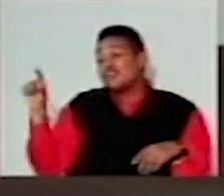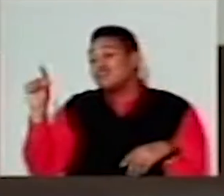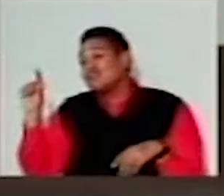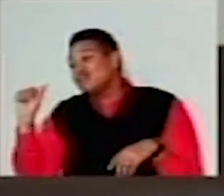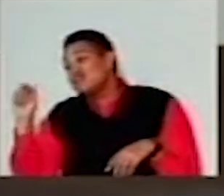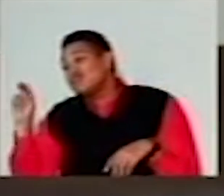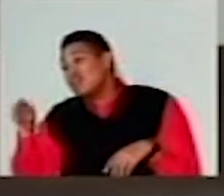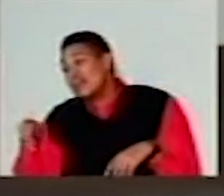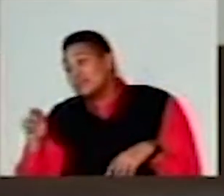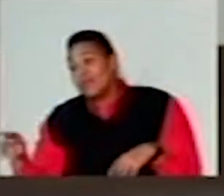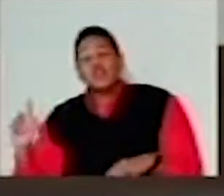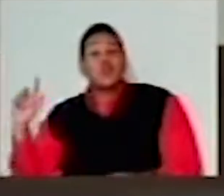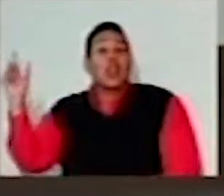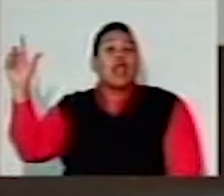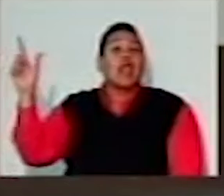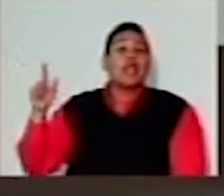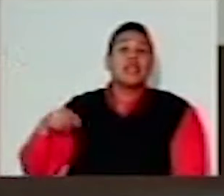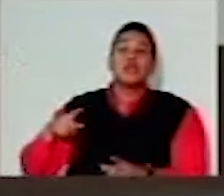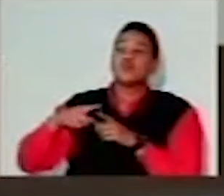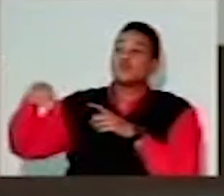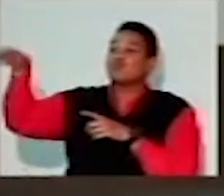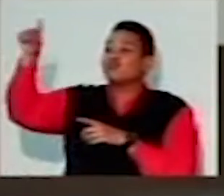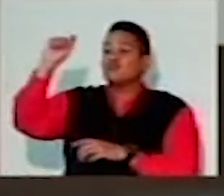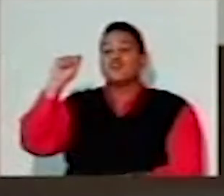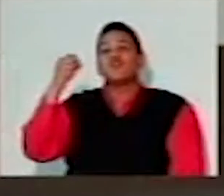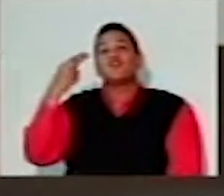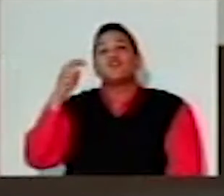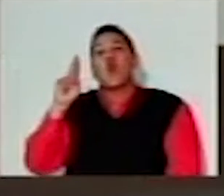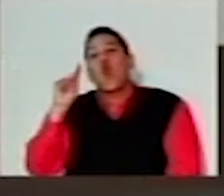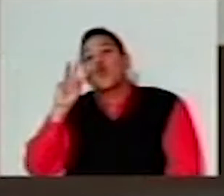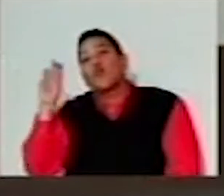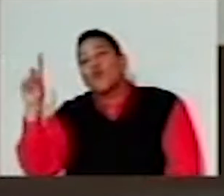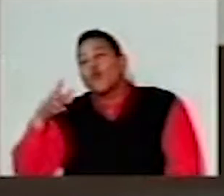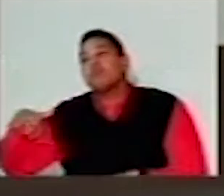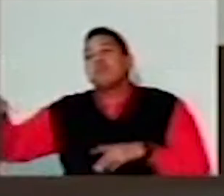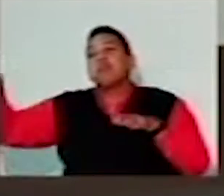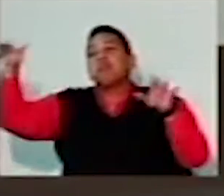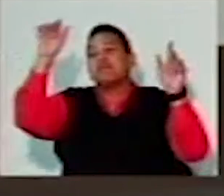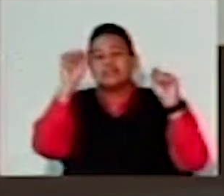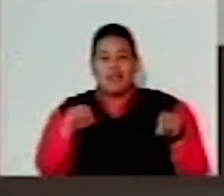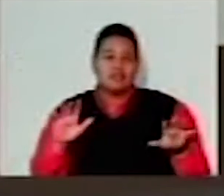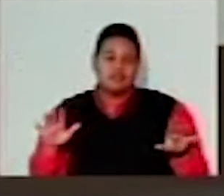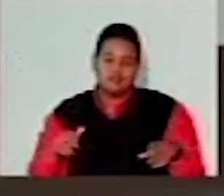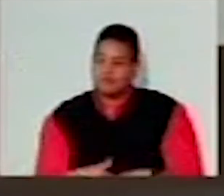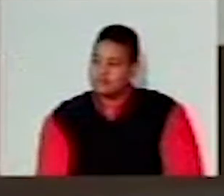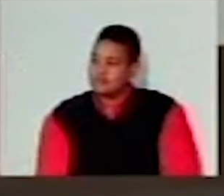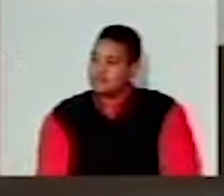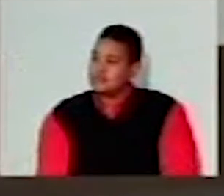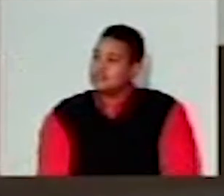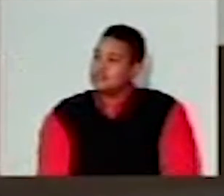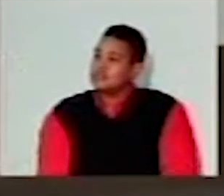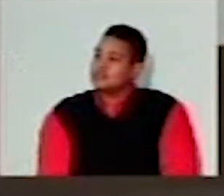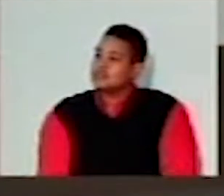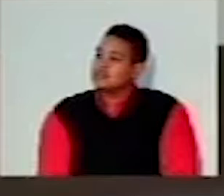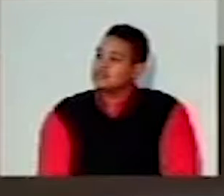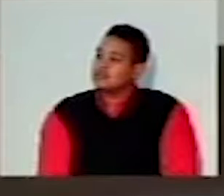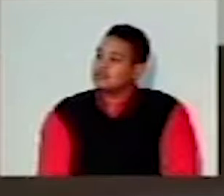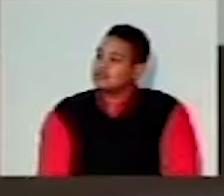to Shortwood, right across, Mr. Speaker. Mr. Speaker, I would also like to thank